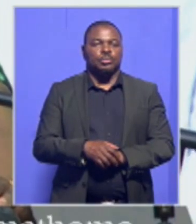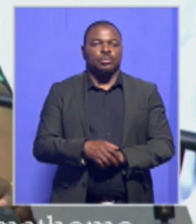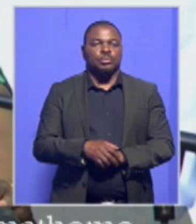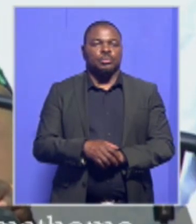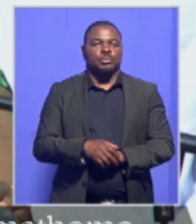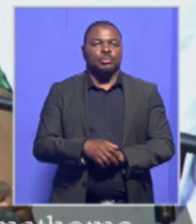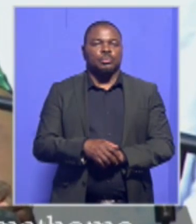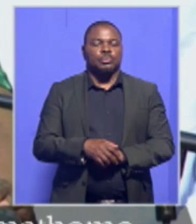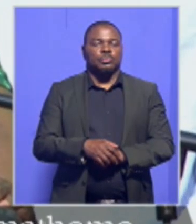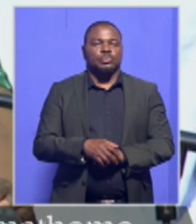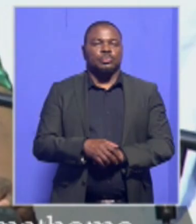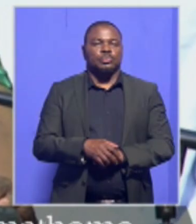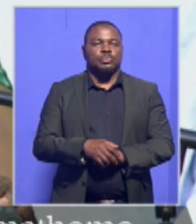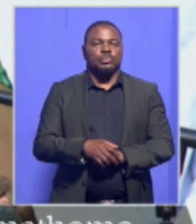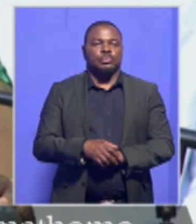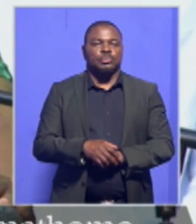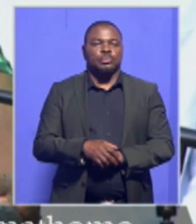thina besicindezela